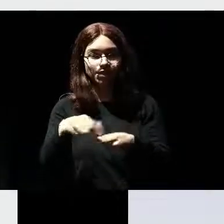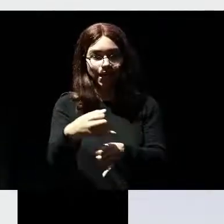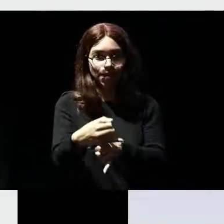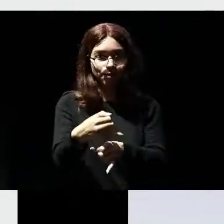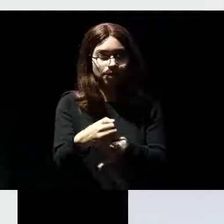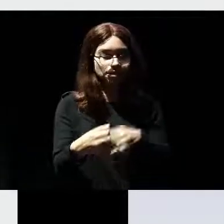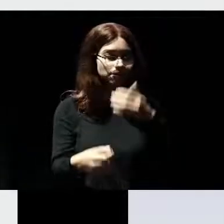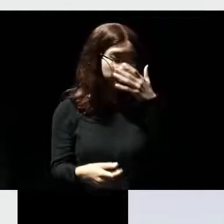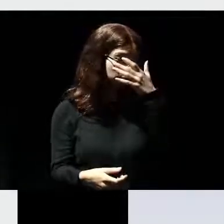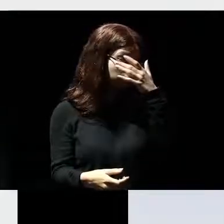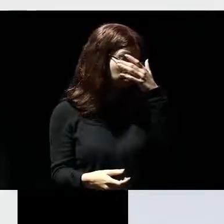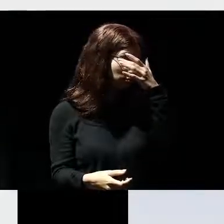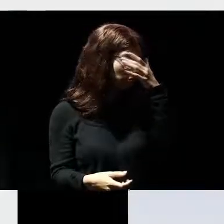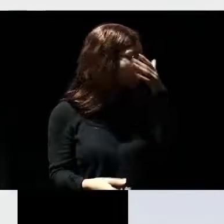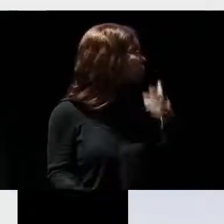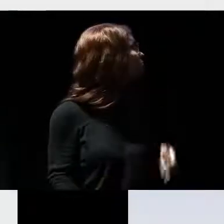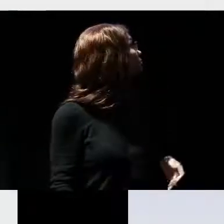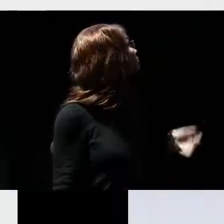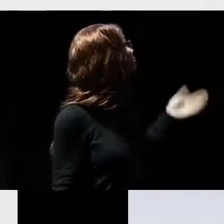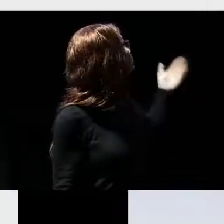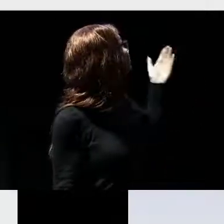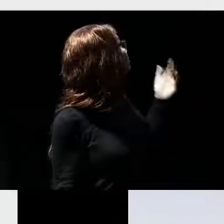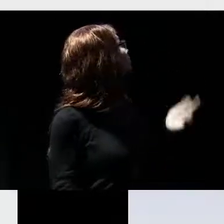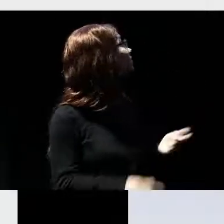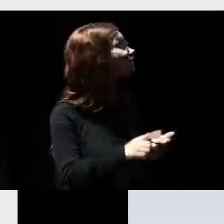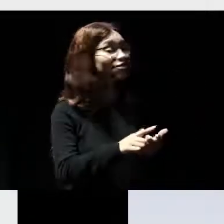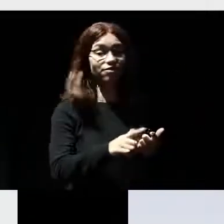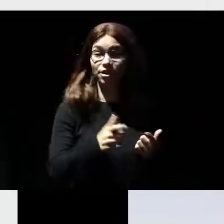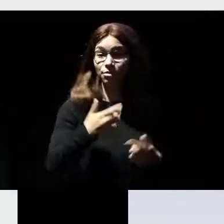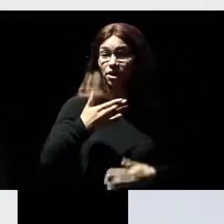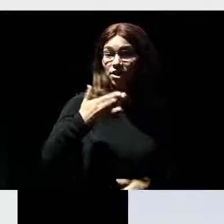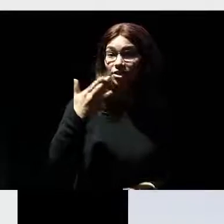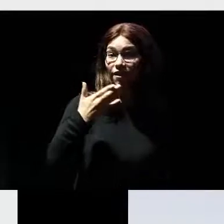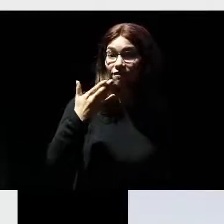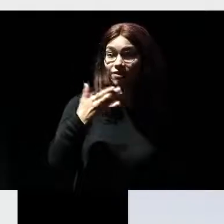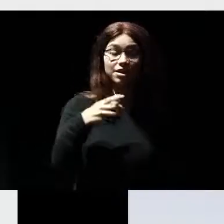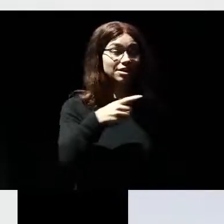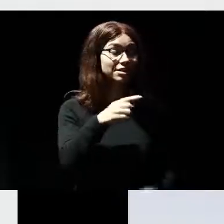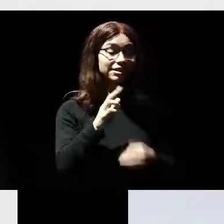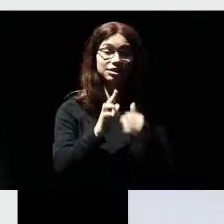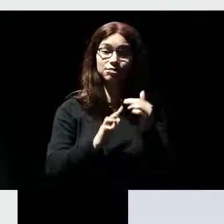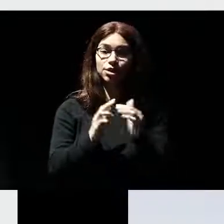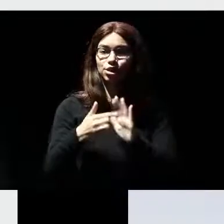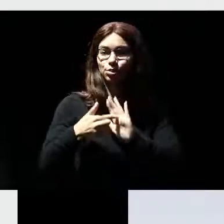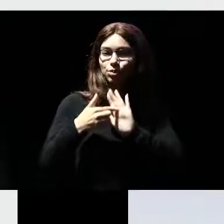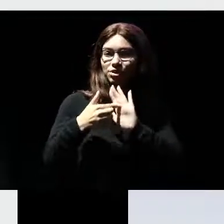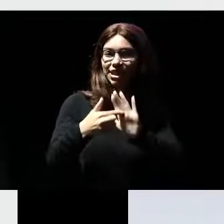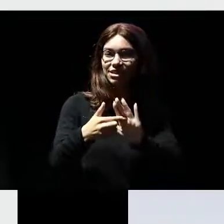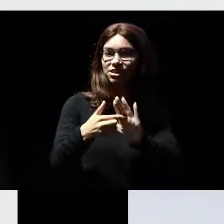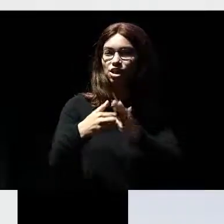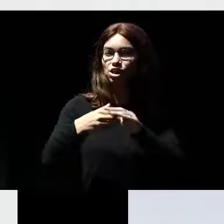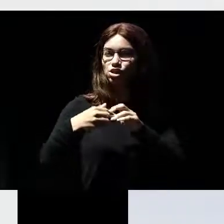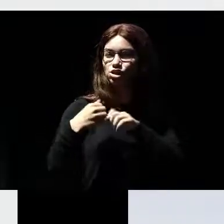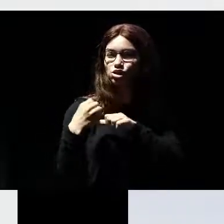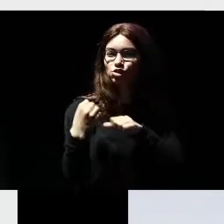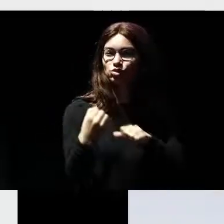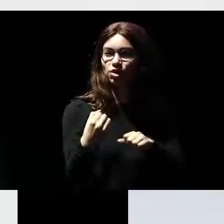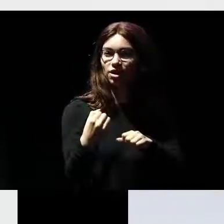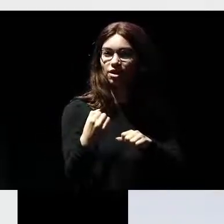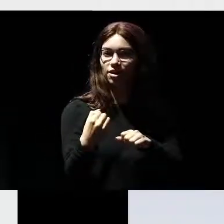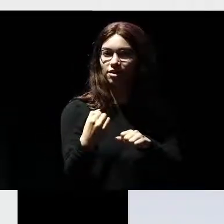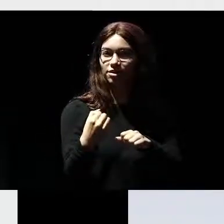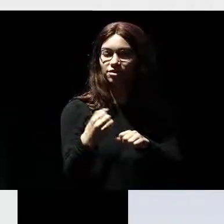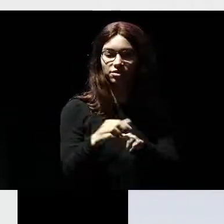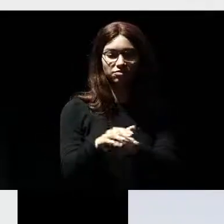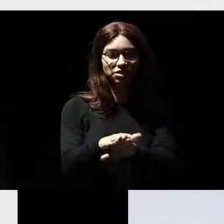From the front, the building really presents a strong facade.